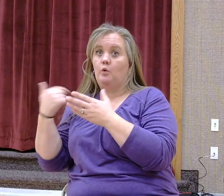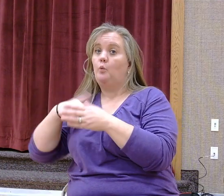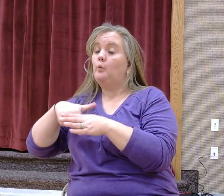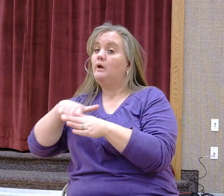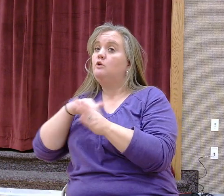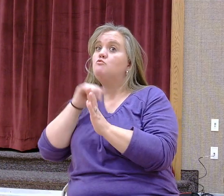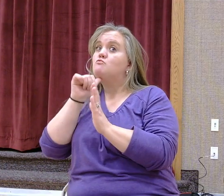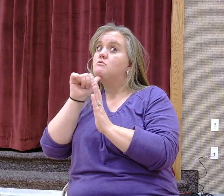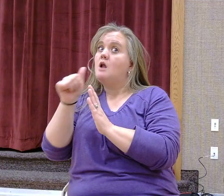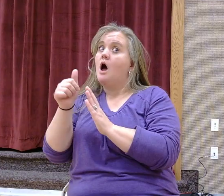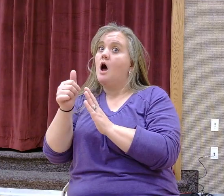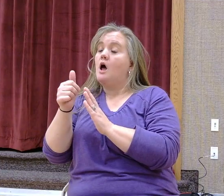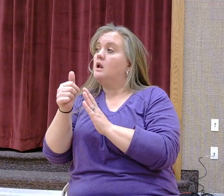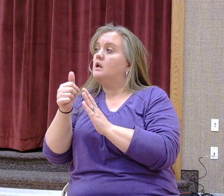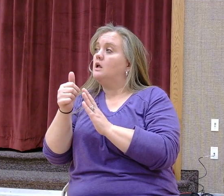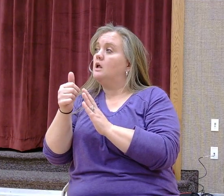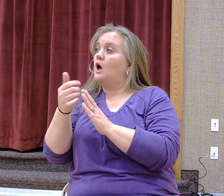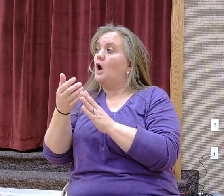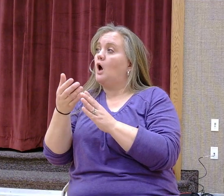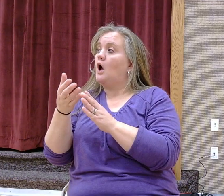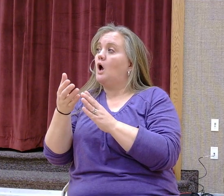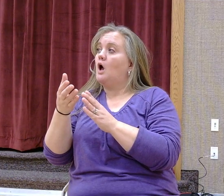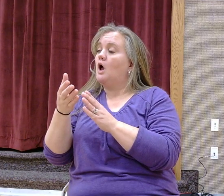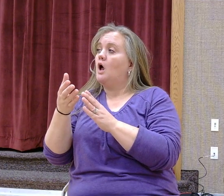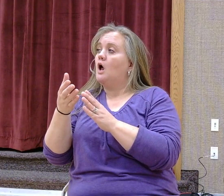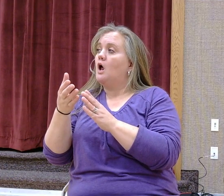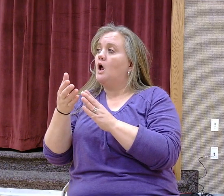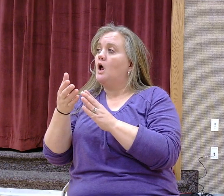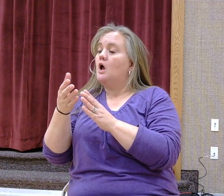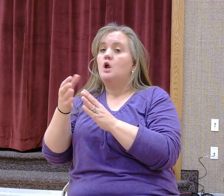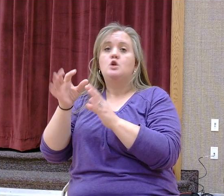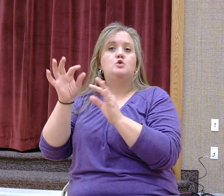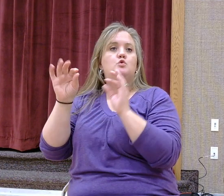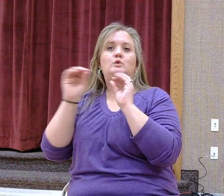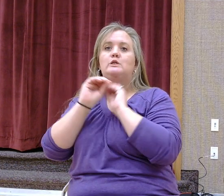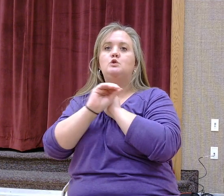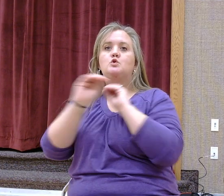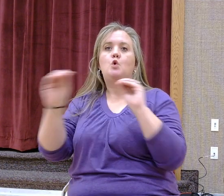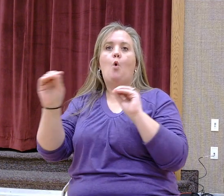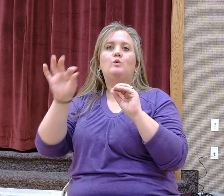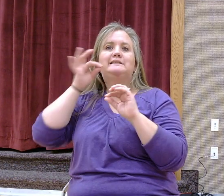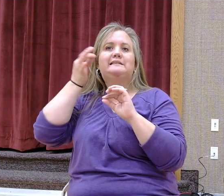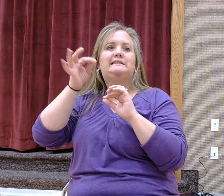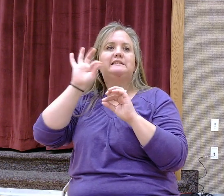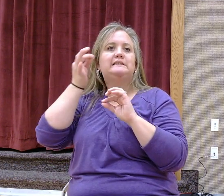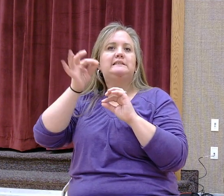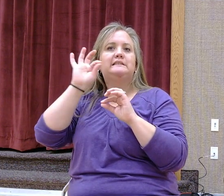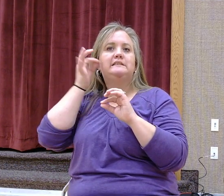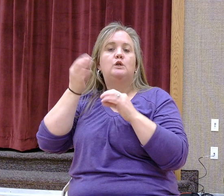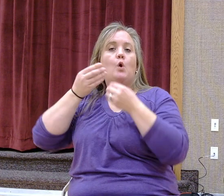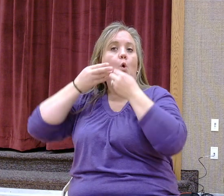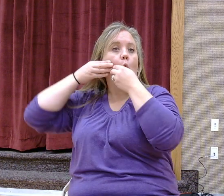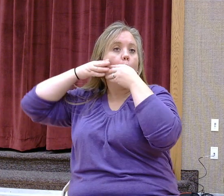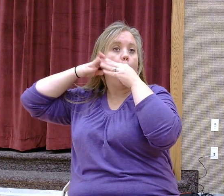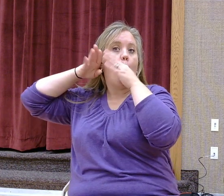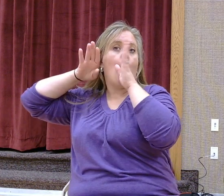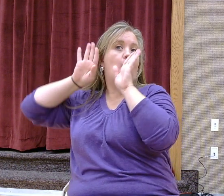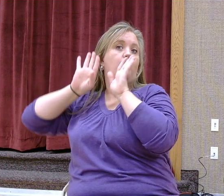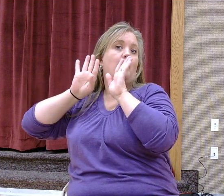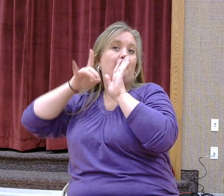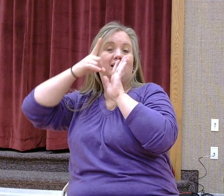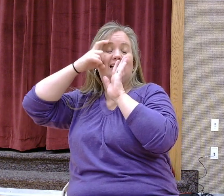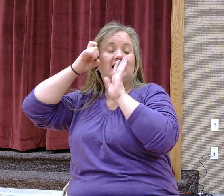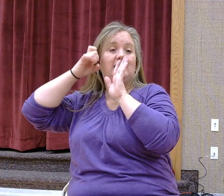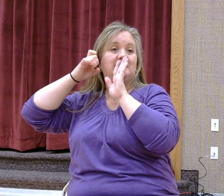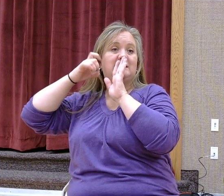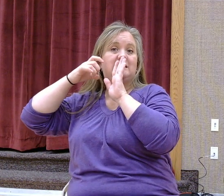not close these. We don't sew them up or glue them shut. We leave them open because they're such high